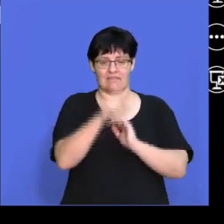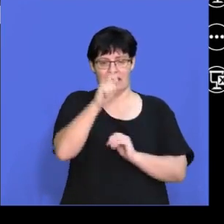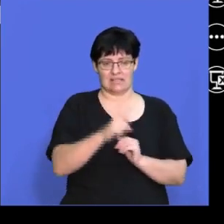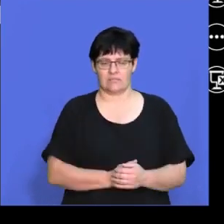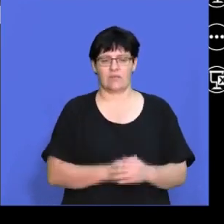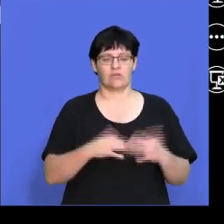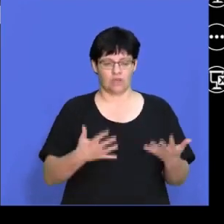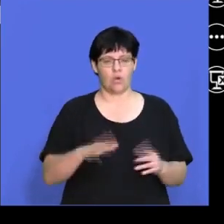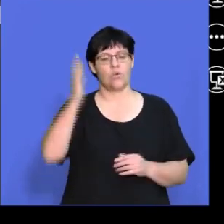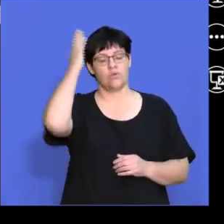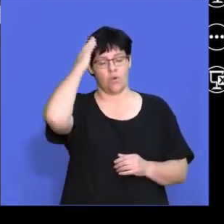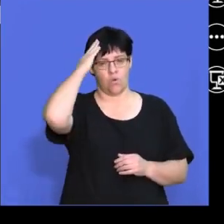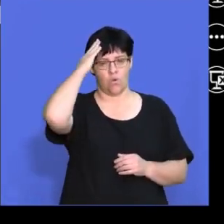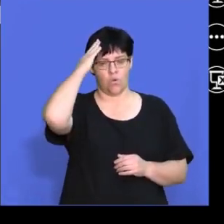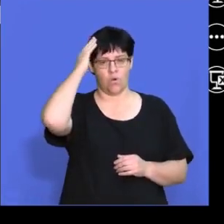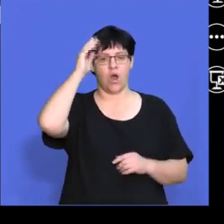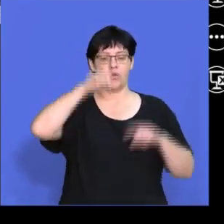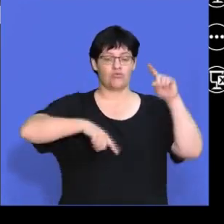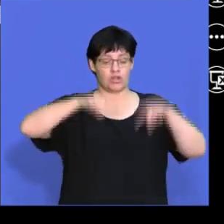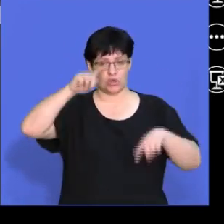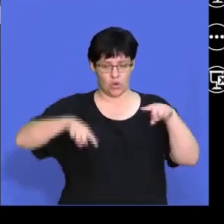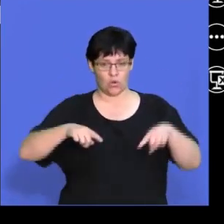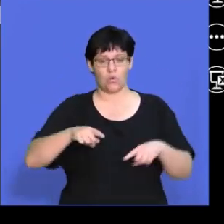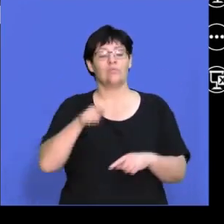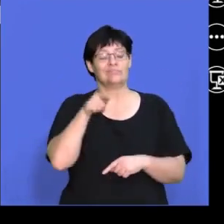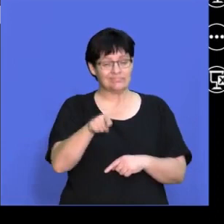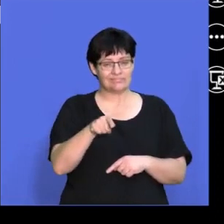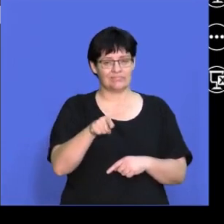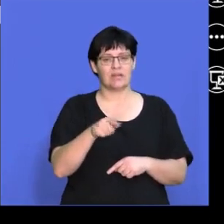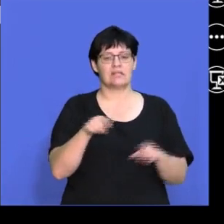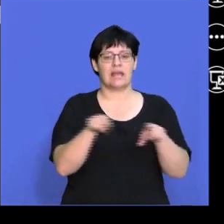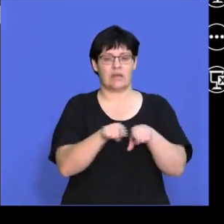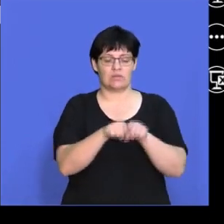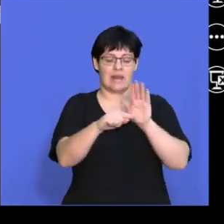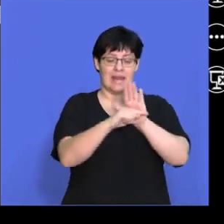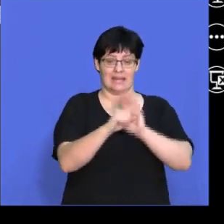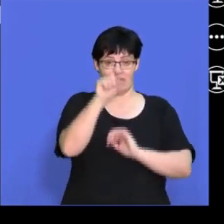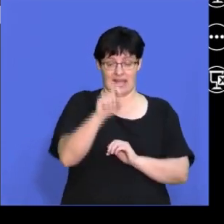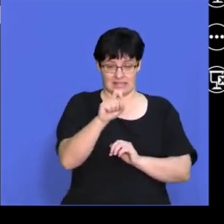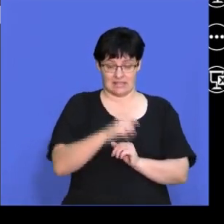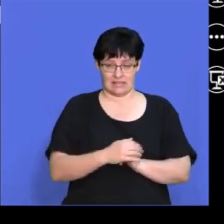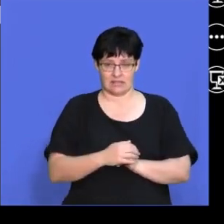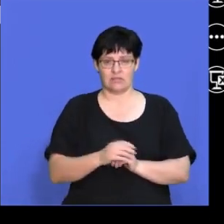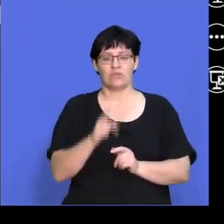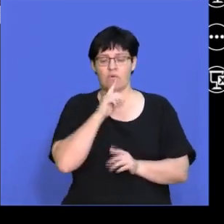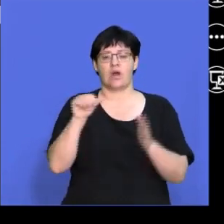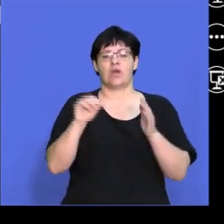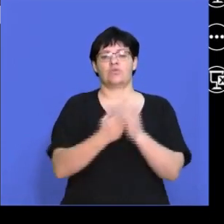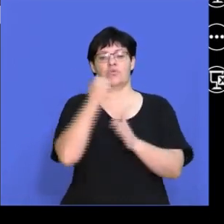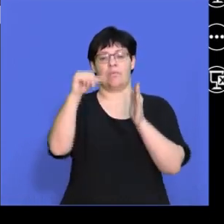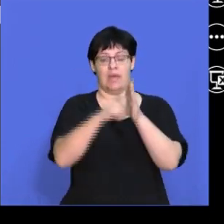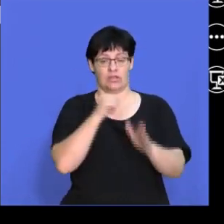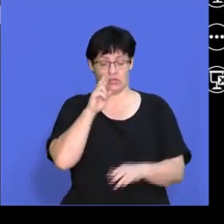x. Okay, so we know that our ratio, our common ratio for this is equal to negative x. So let's go to a